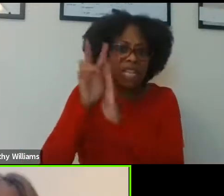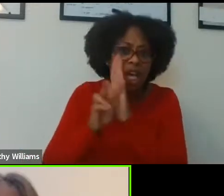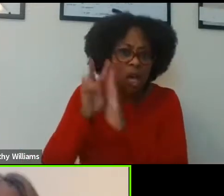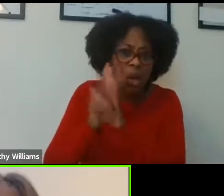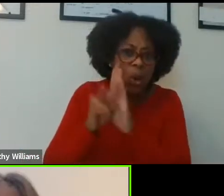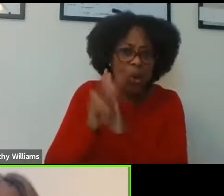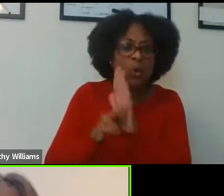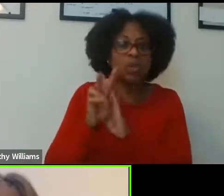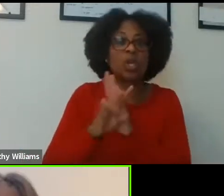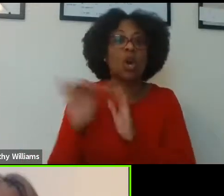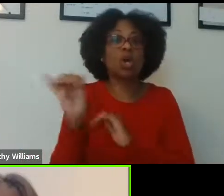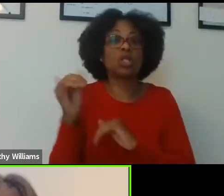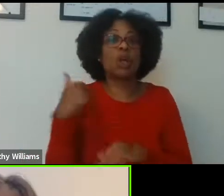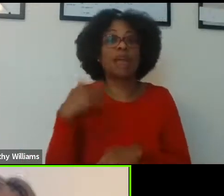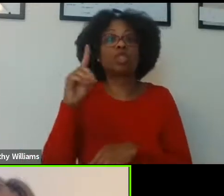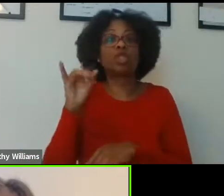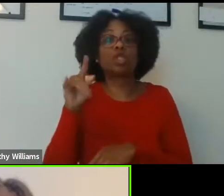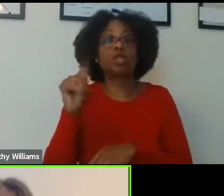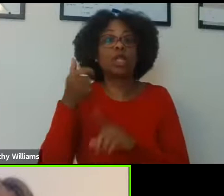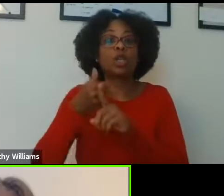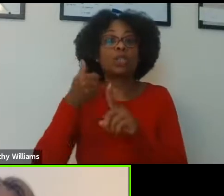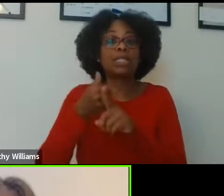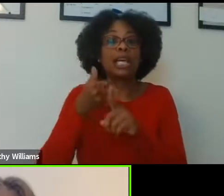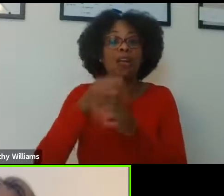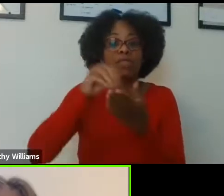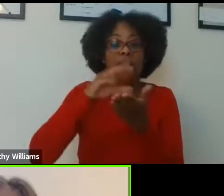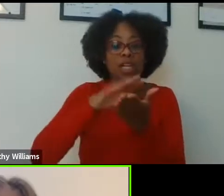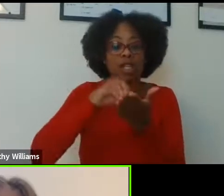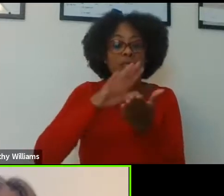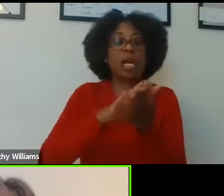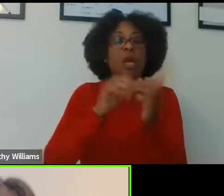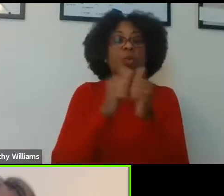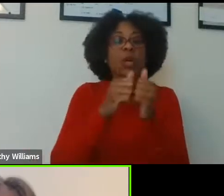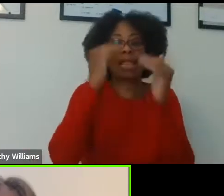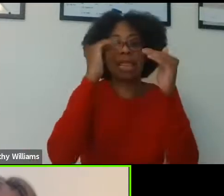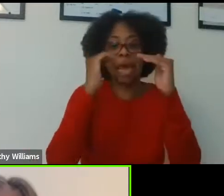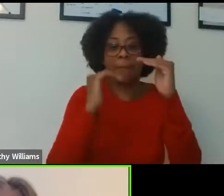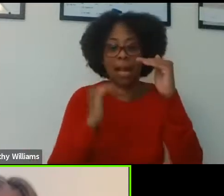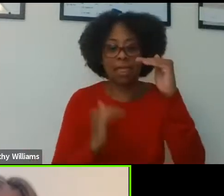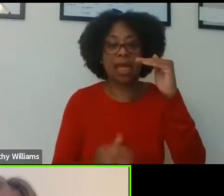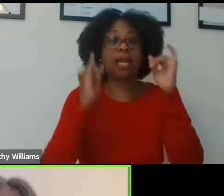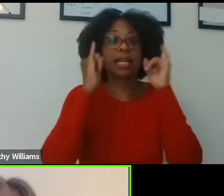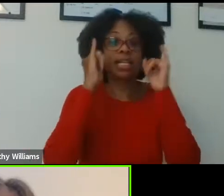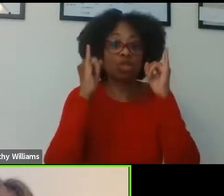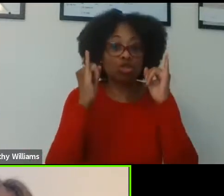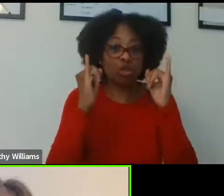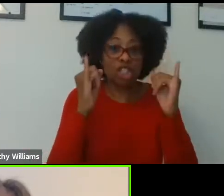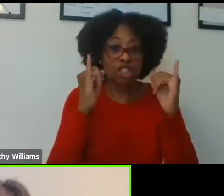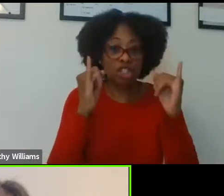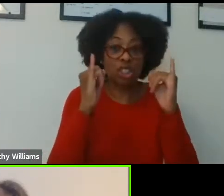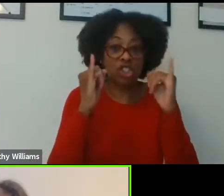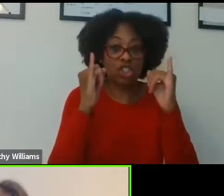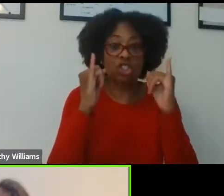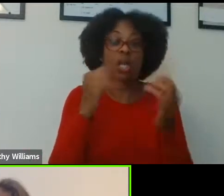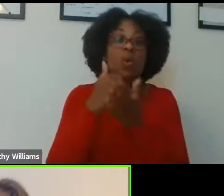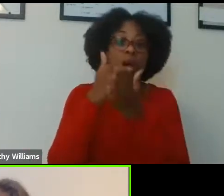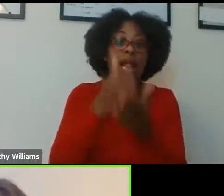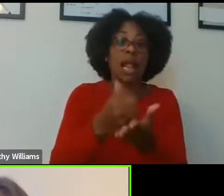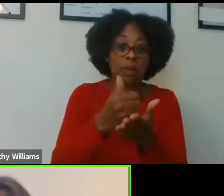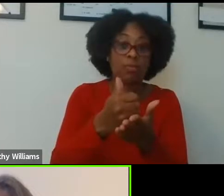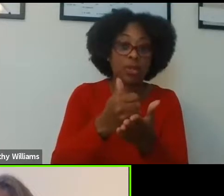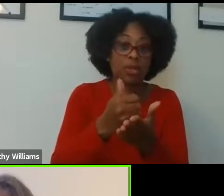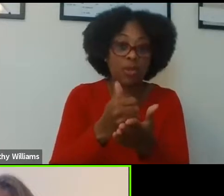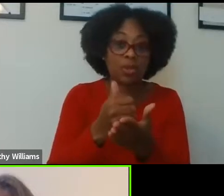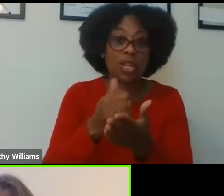has do-it-yourself documents with line-by-line instructions that would help individuals in doing these documents that could be